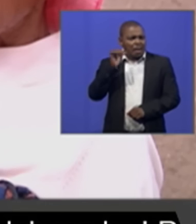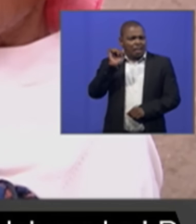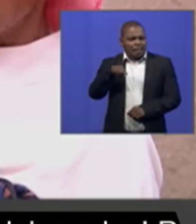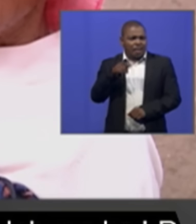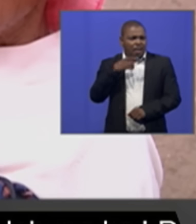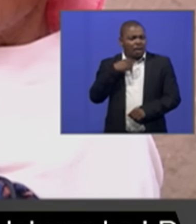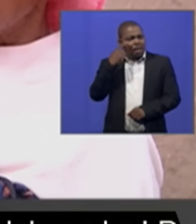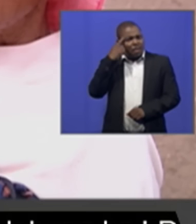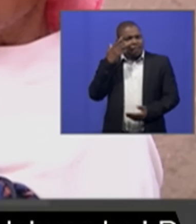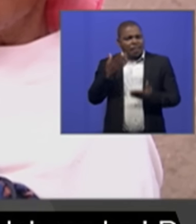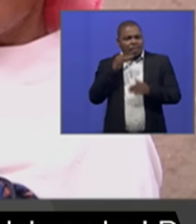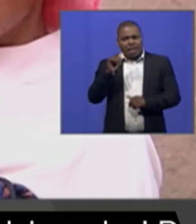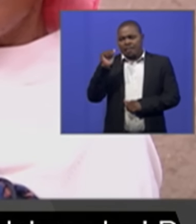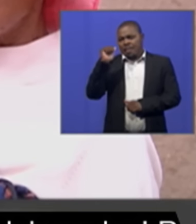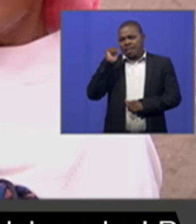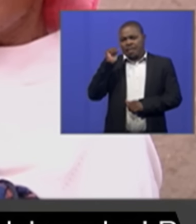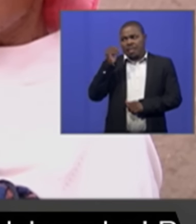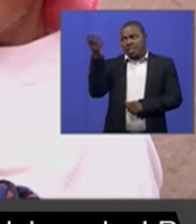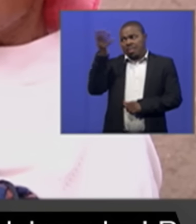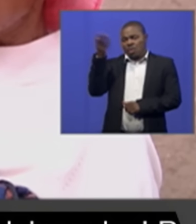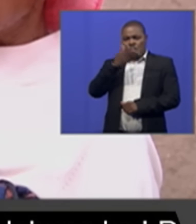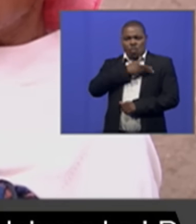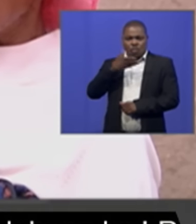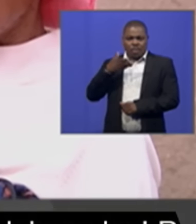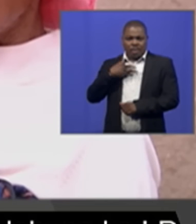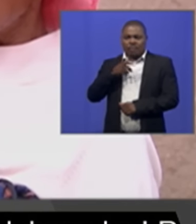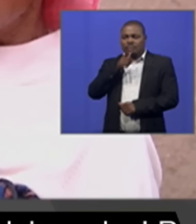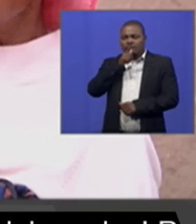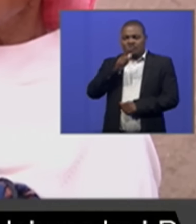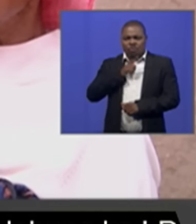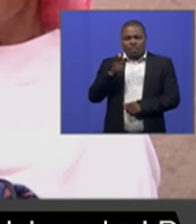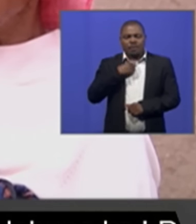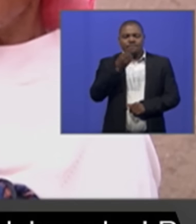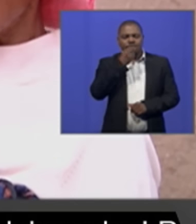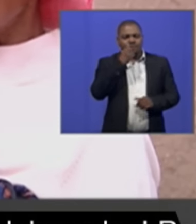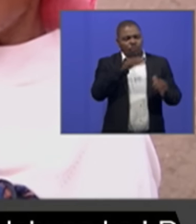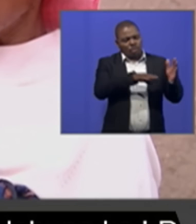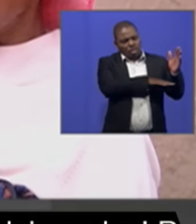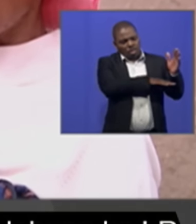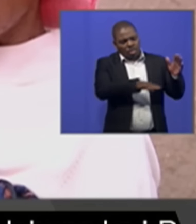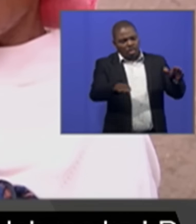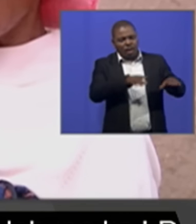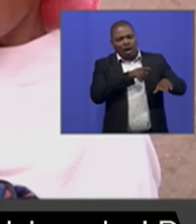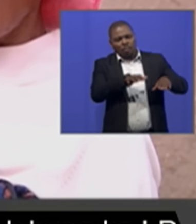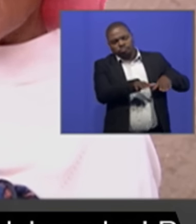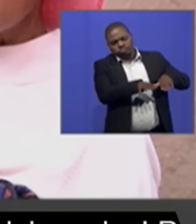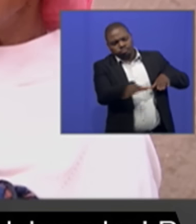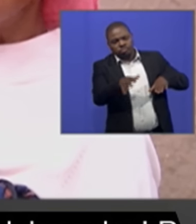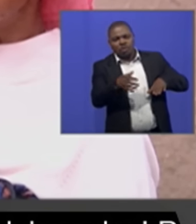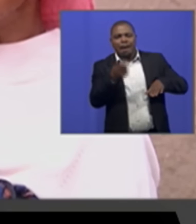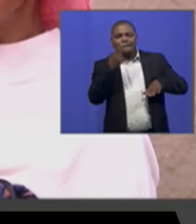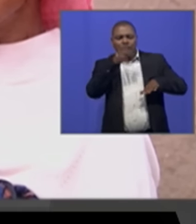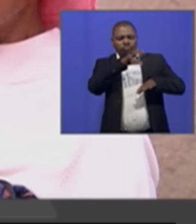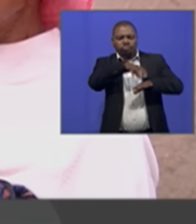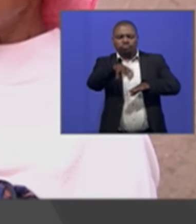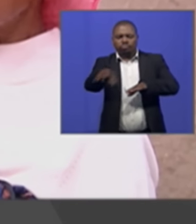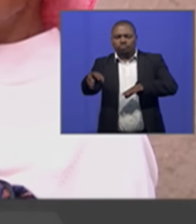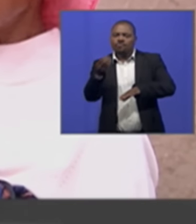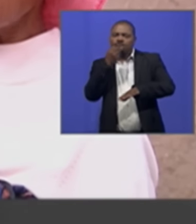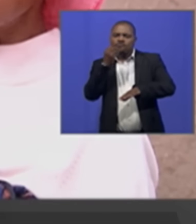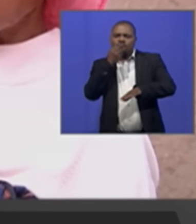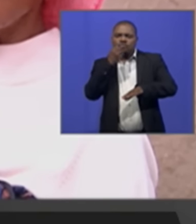maabane mosadi o mongwe o mpoditse gore dijo tša lesenke tše di jeleng ke banna tše di apeleng ke banna a di ne molato batho ba